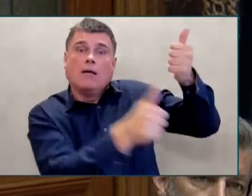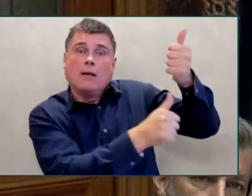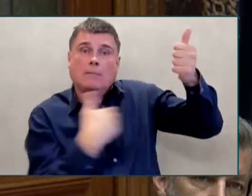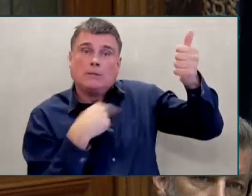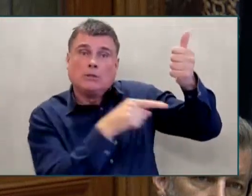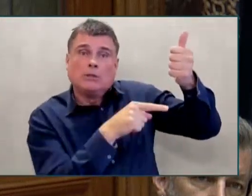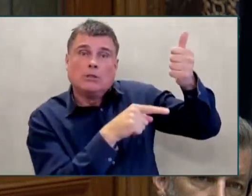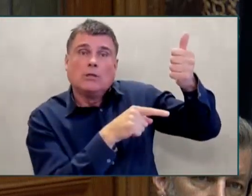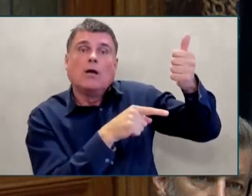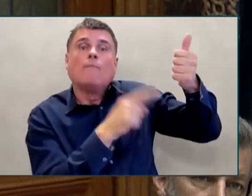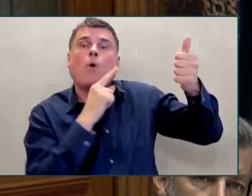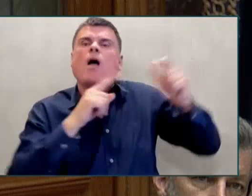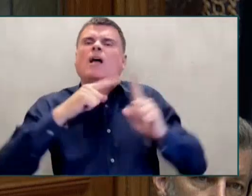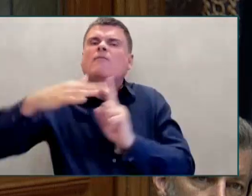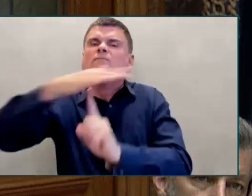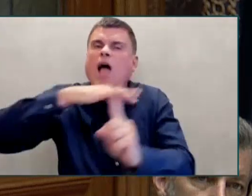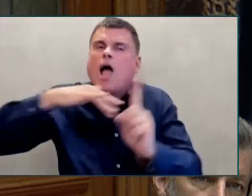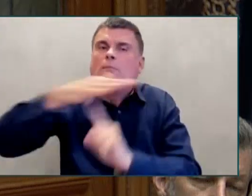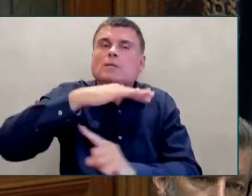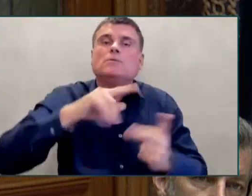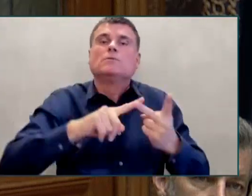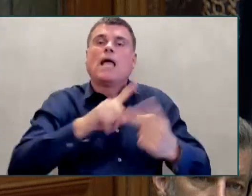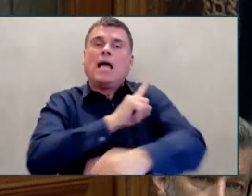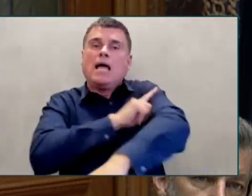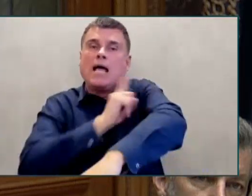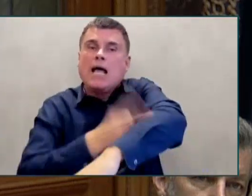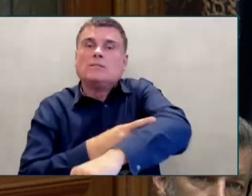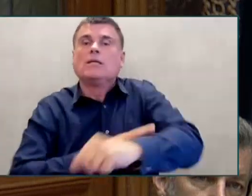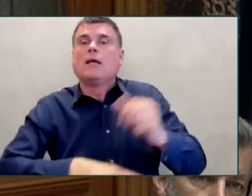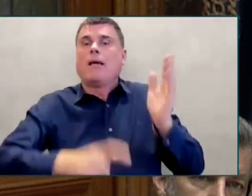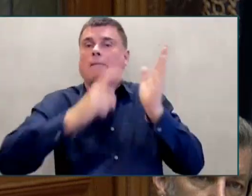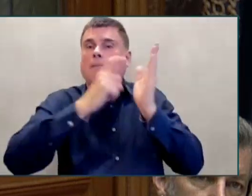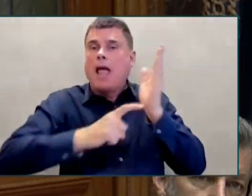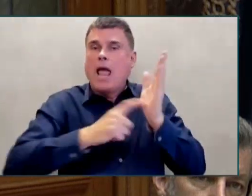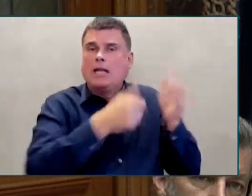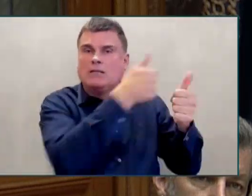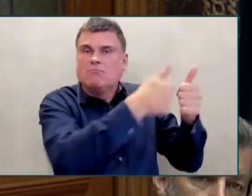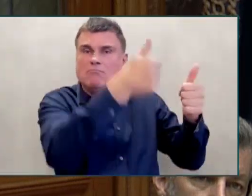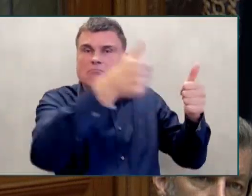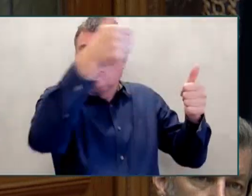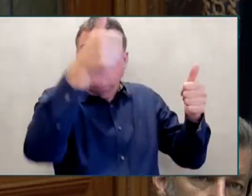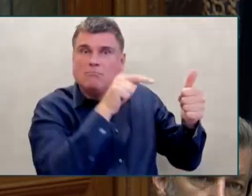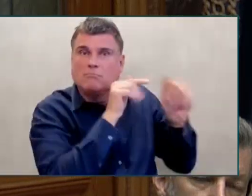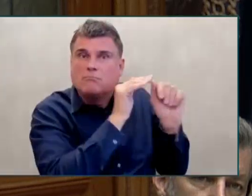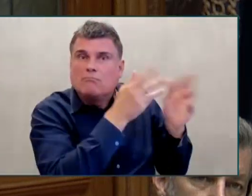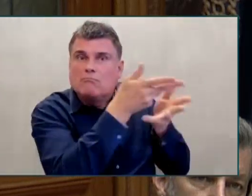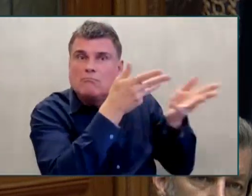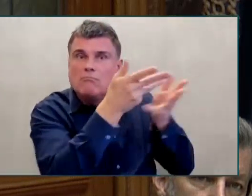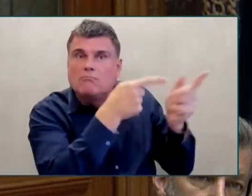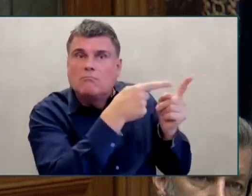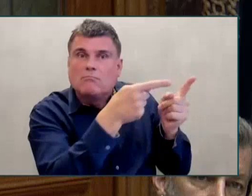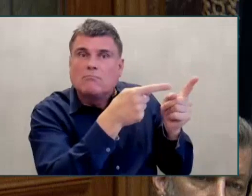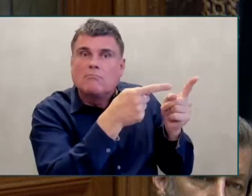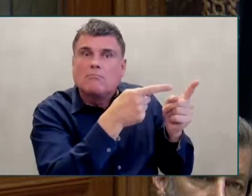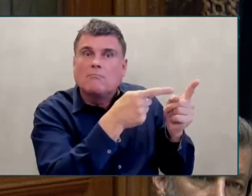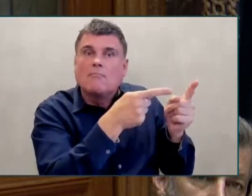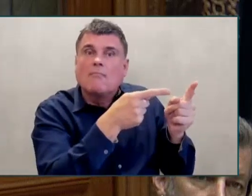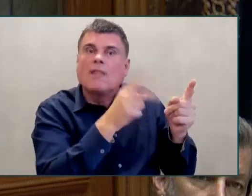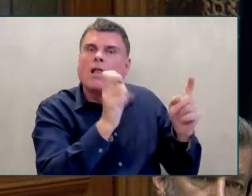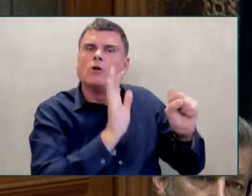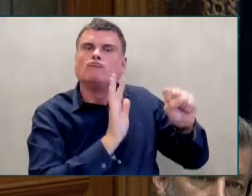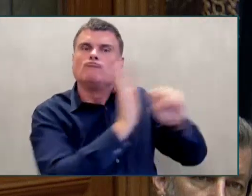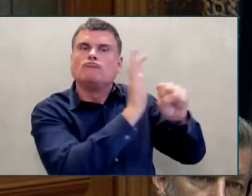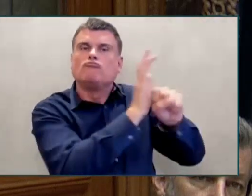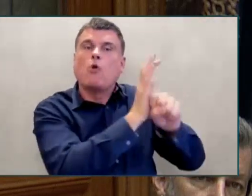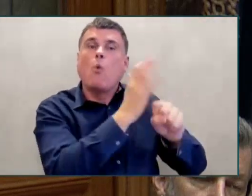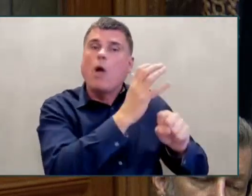their discussion was, quote, provincial U.S. transboundary matters. 2 days later,